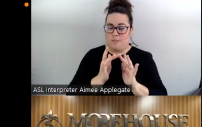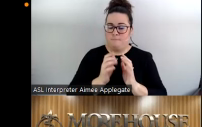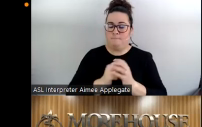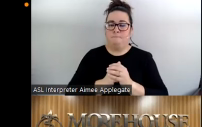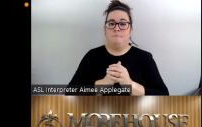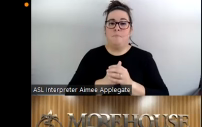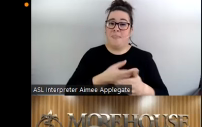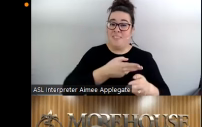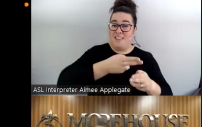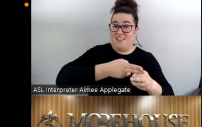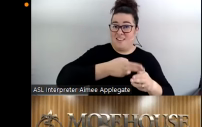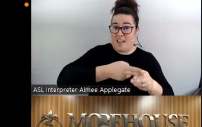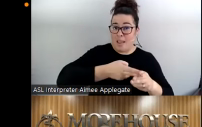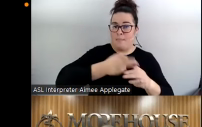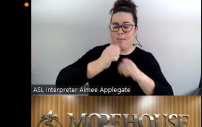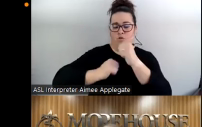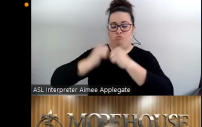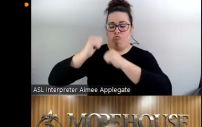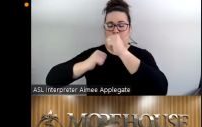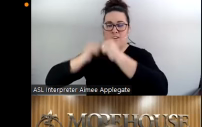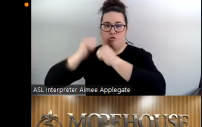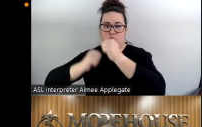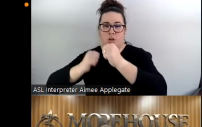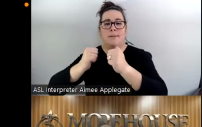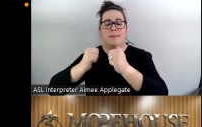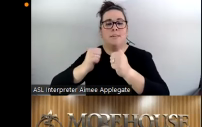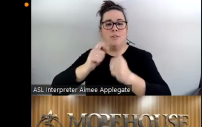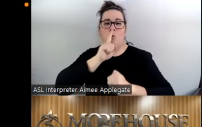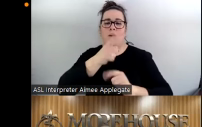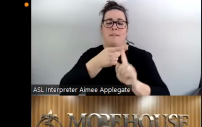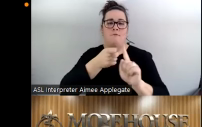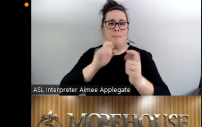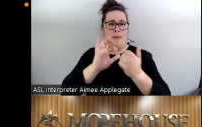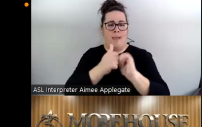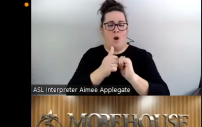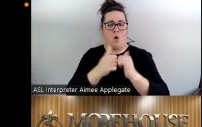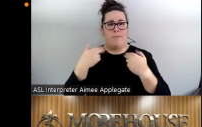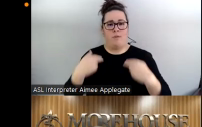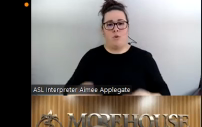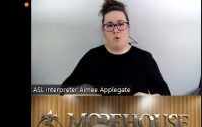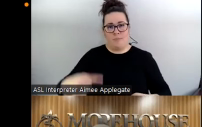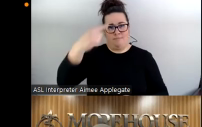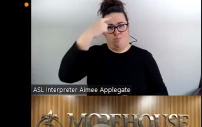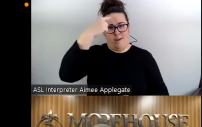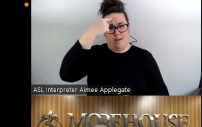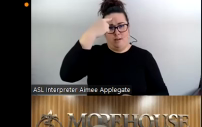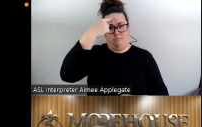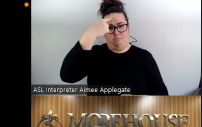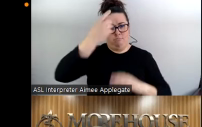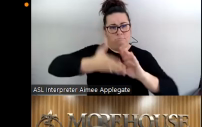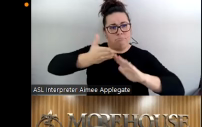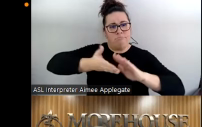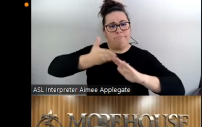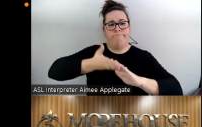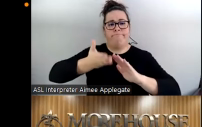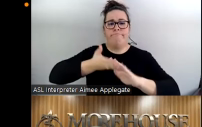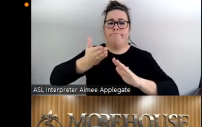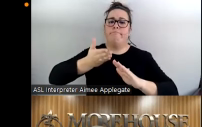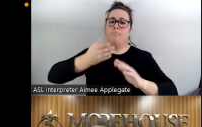structure of a neural network is inspired by how the human brain works. And it mimics the way that biological neurons signal to one